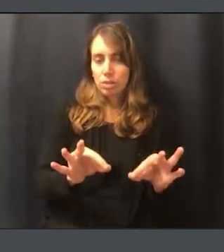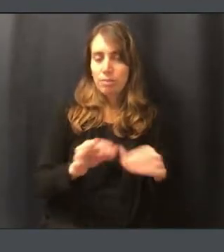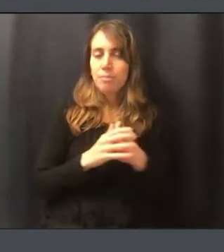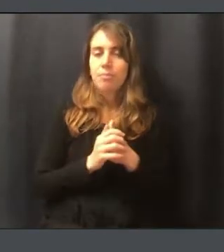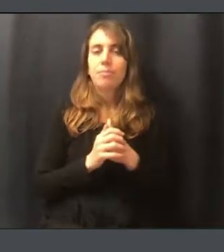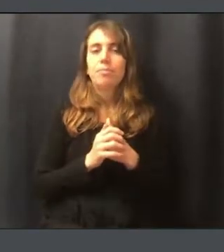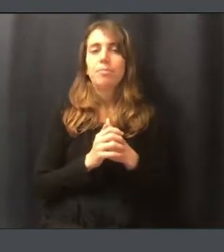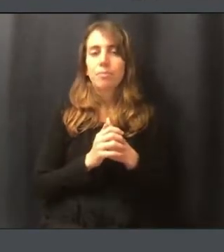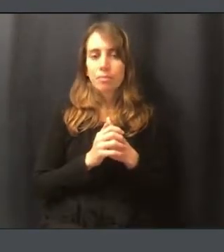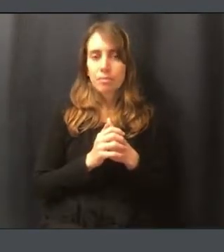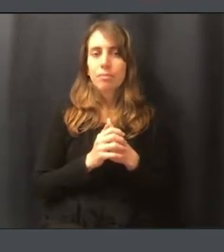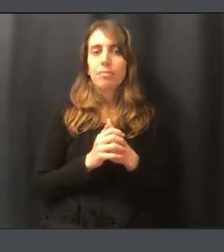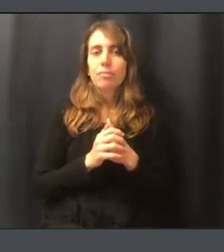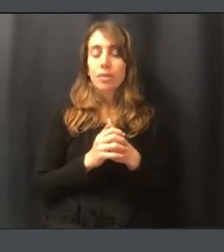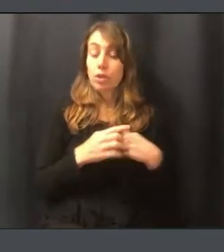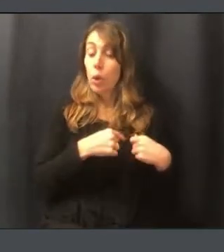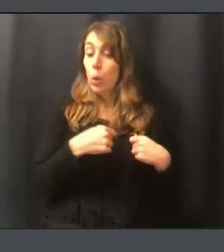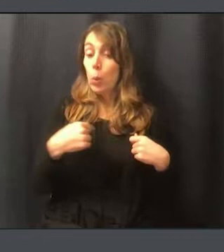We know that,